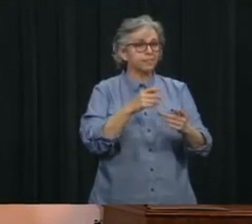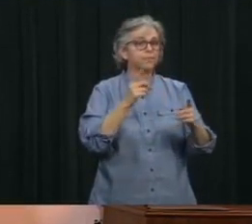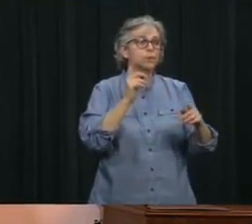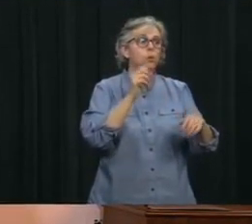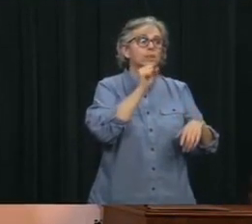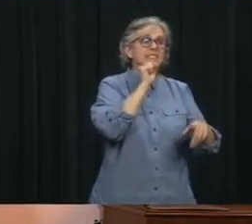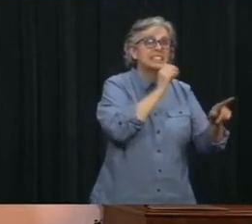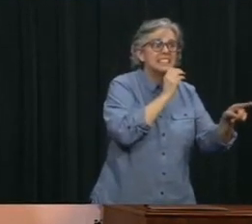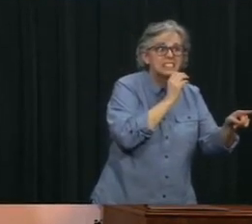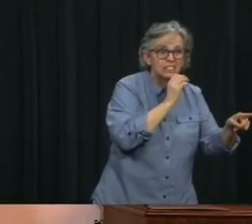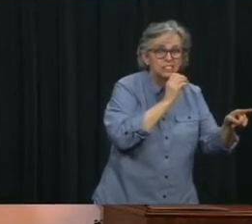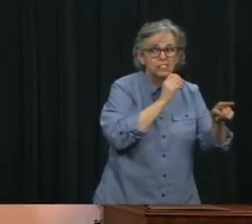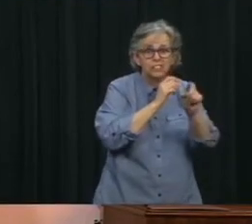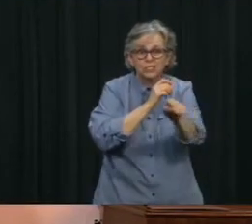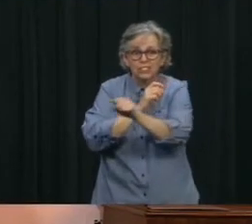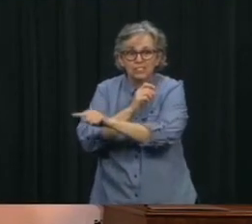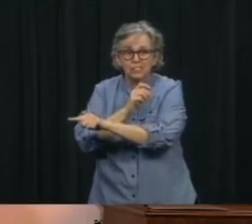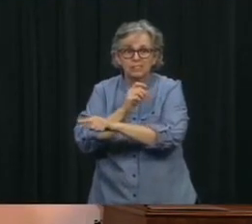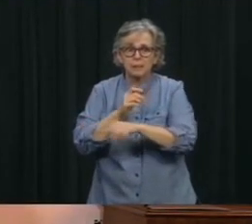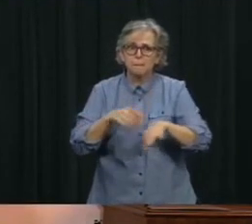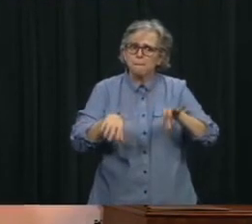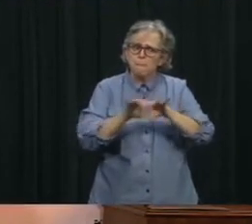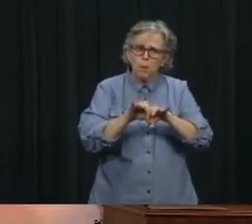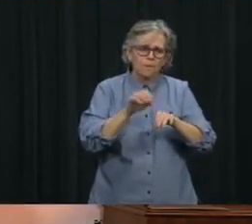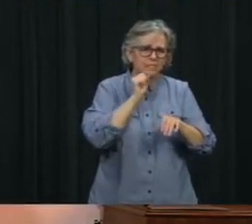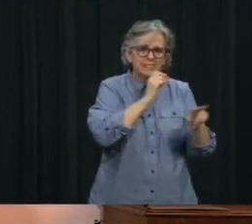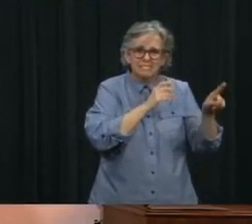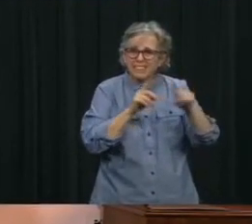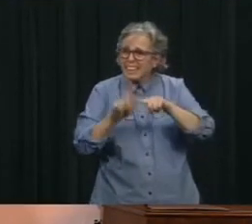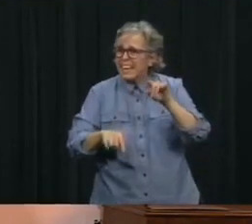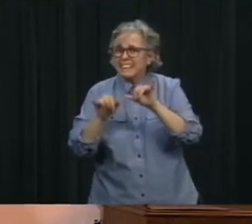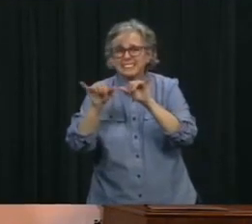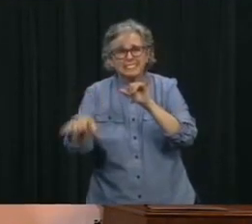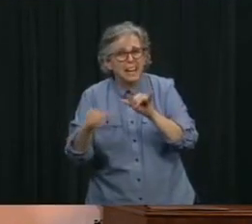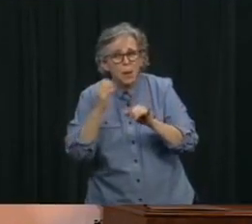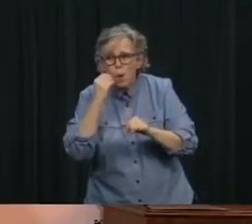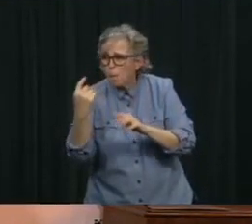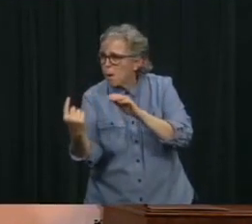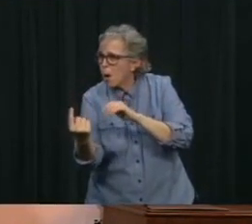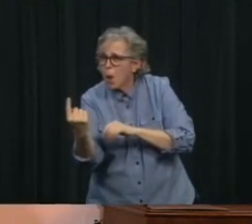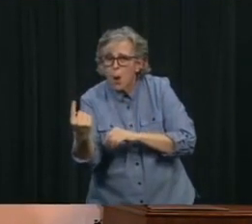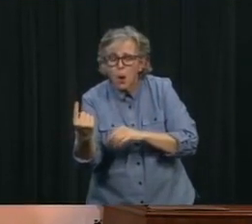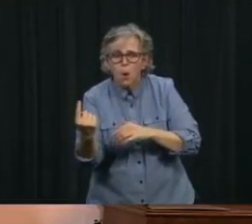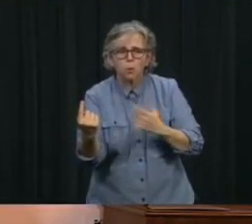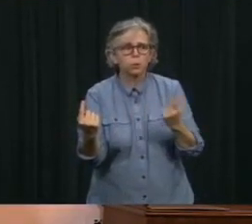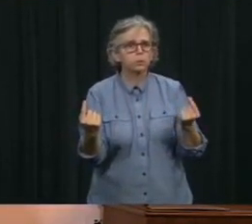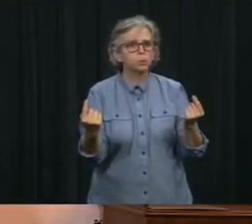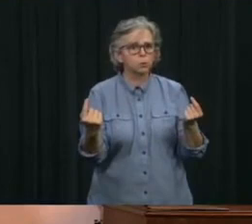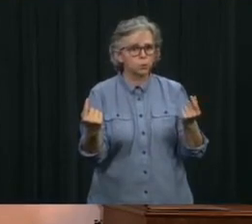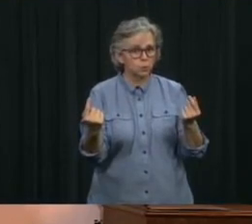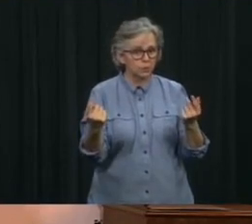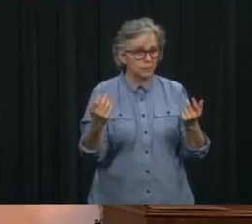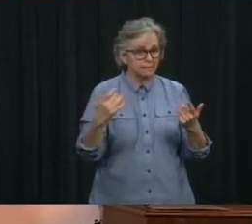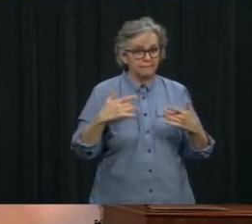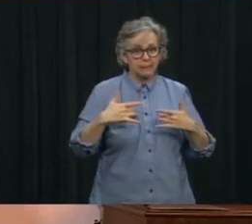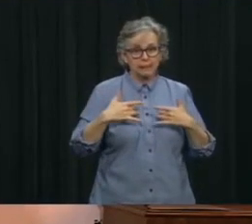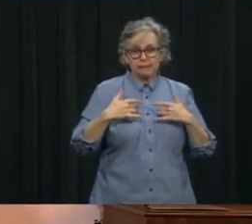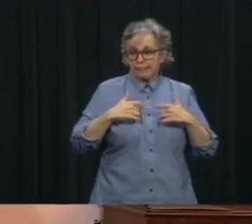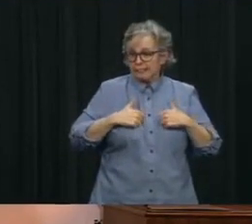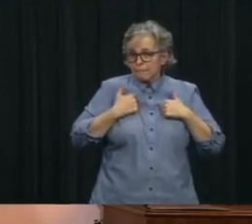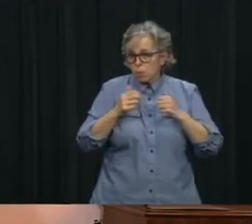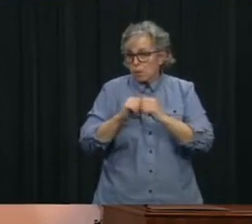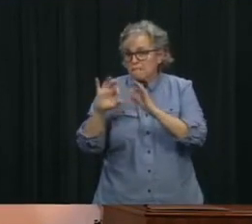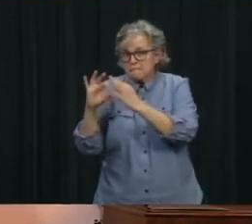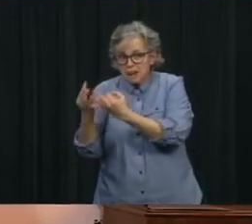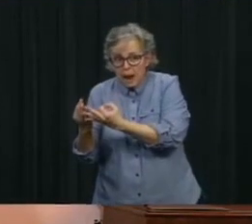of our seniors who cannot stay at home by themselves, seniors who live generally with family members, and the family members